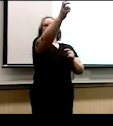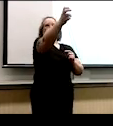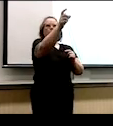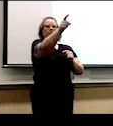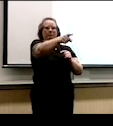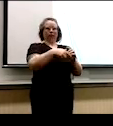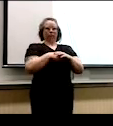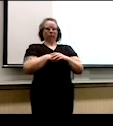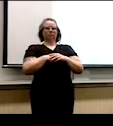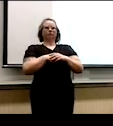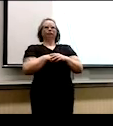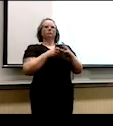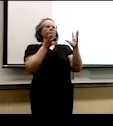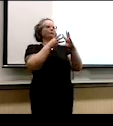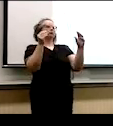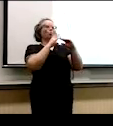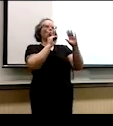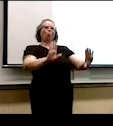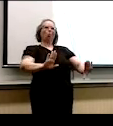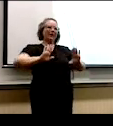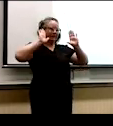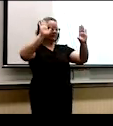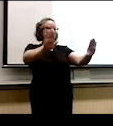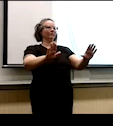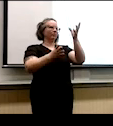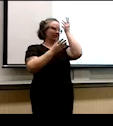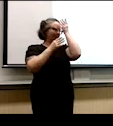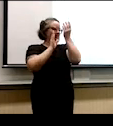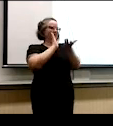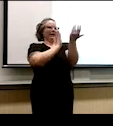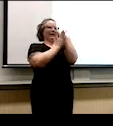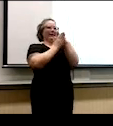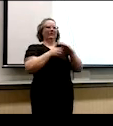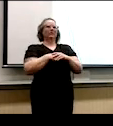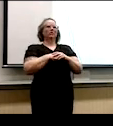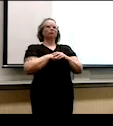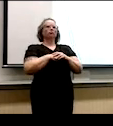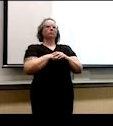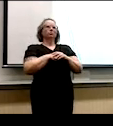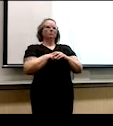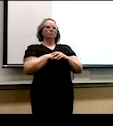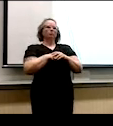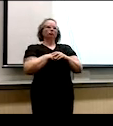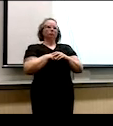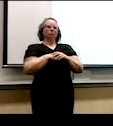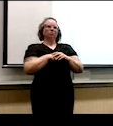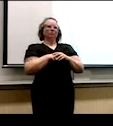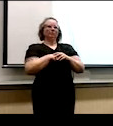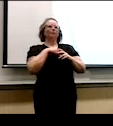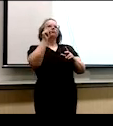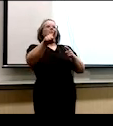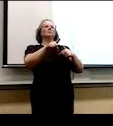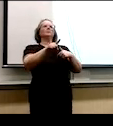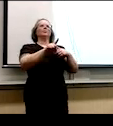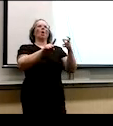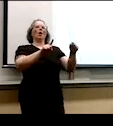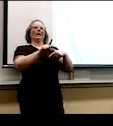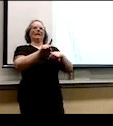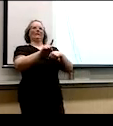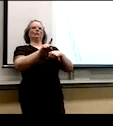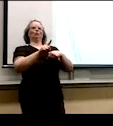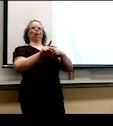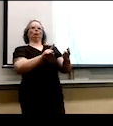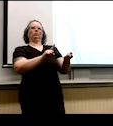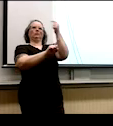Just some comments, an excellent review. Let me introduce this topic. 46 years ago, I attended a